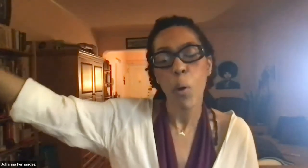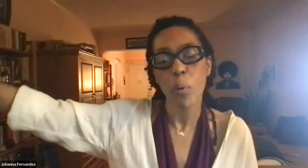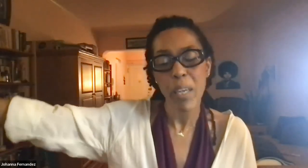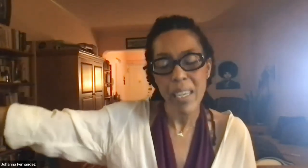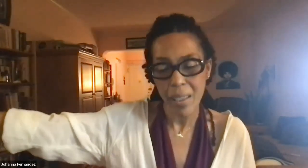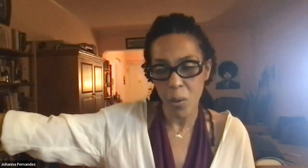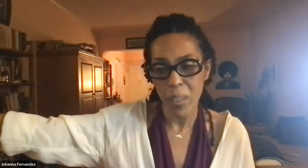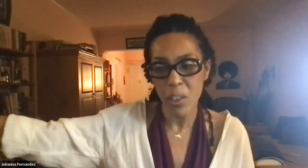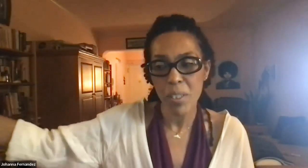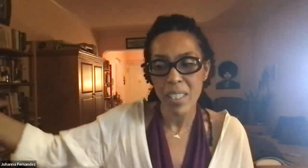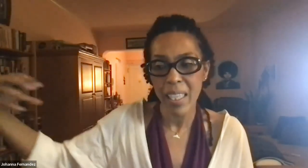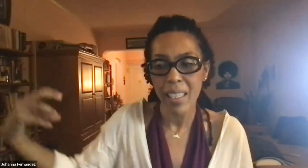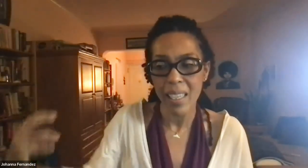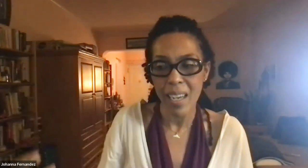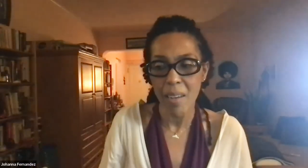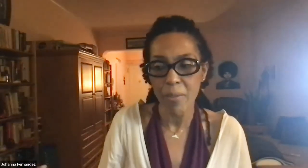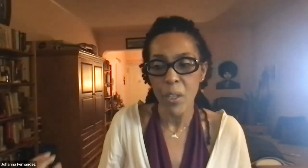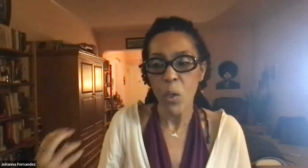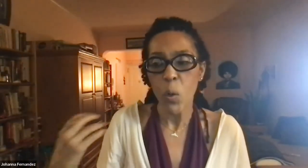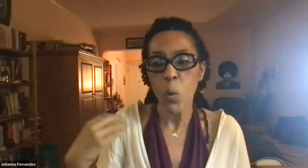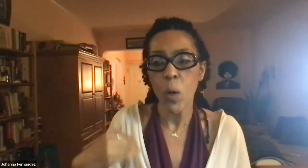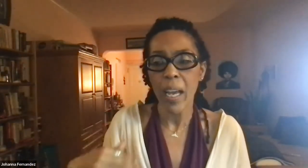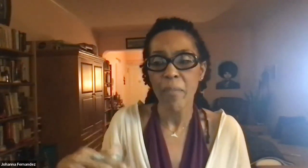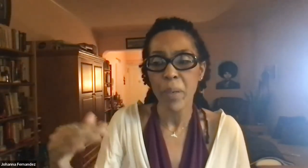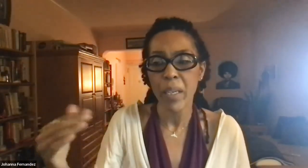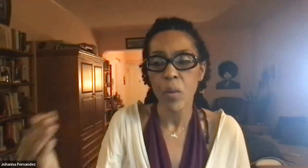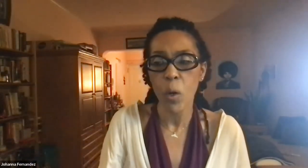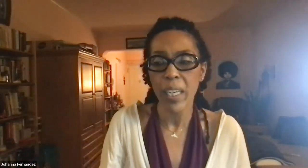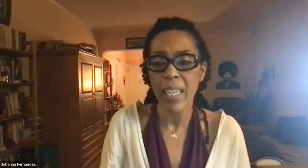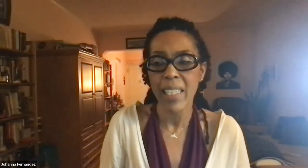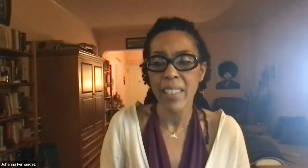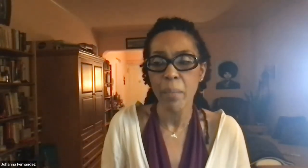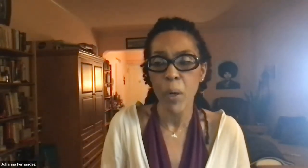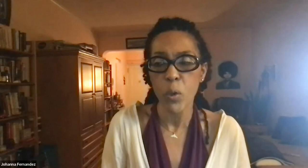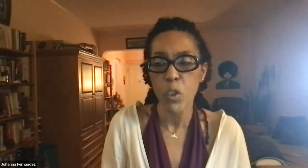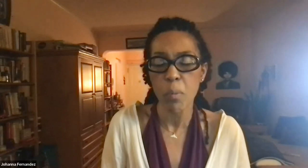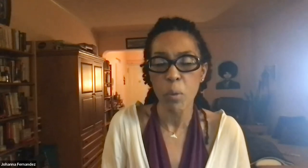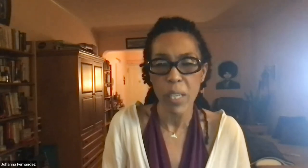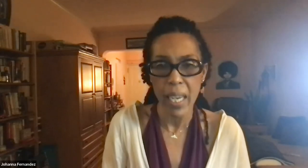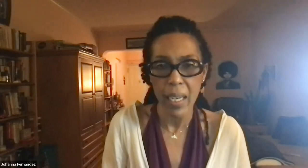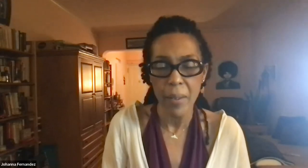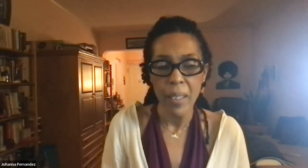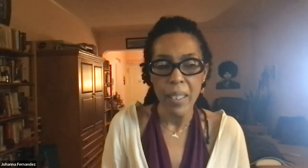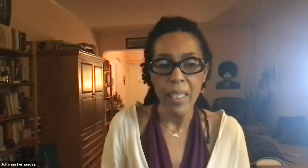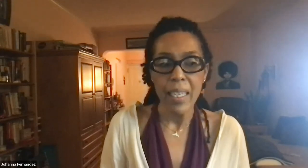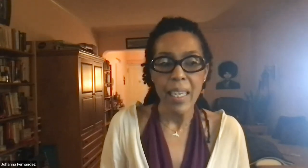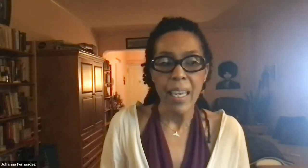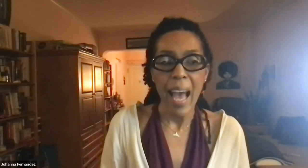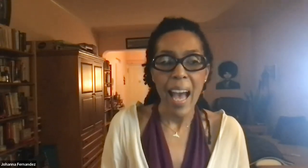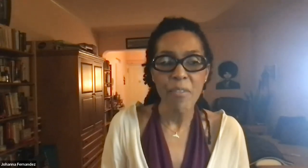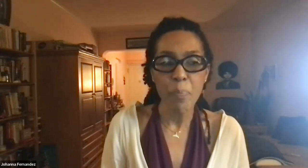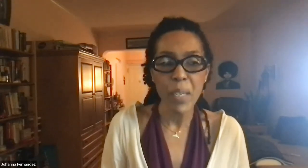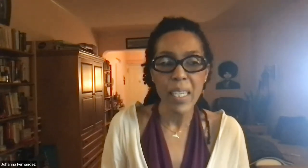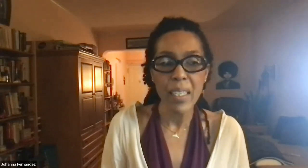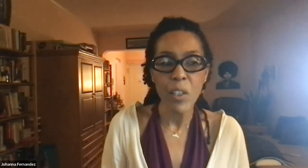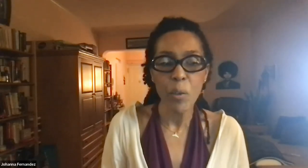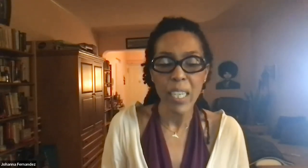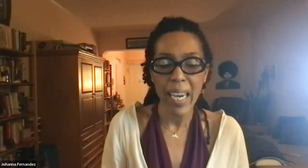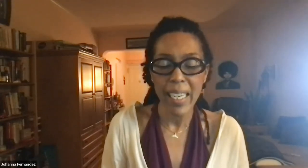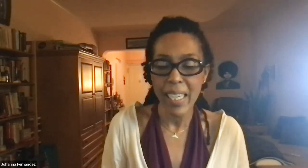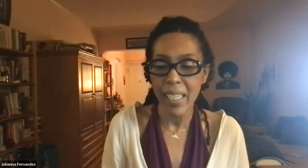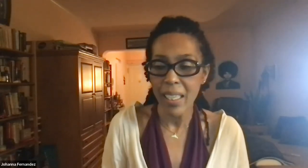activists in Puerto Rico, interestingly enough, who have been organizing post-Maria, have